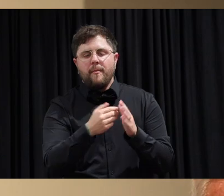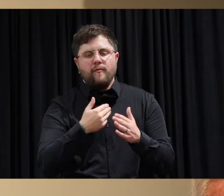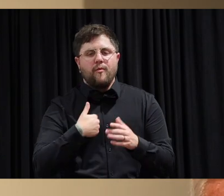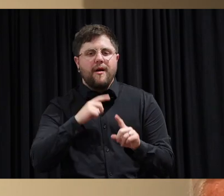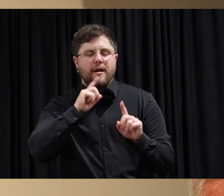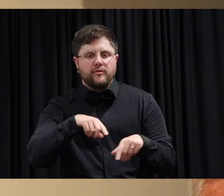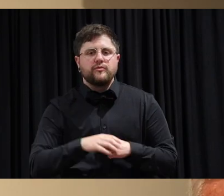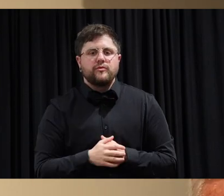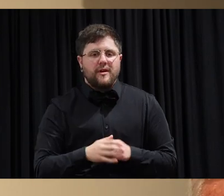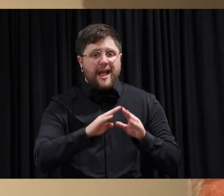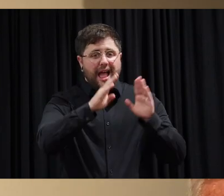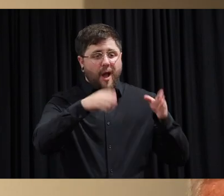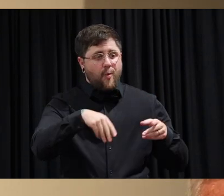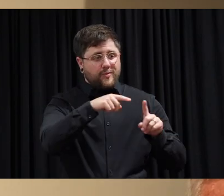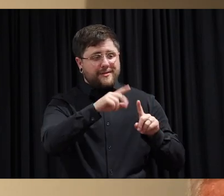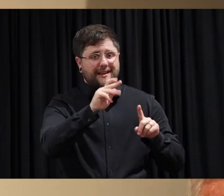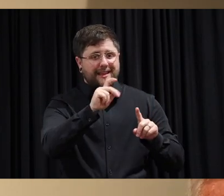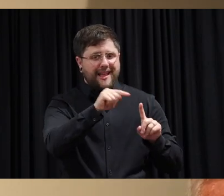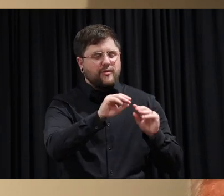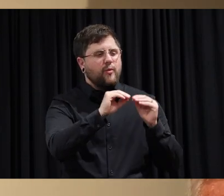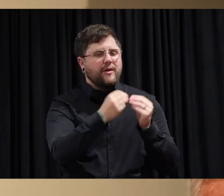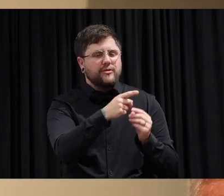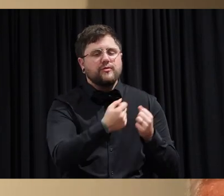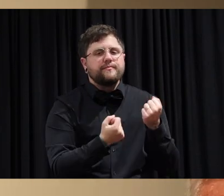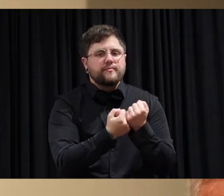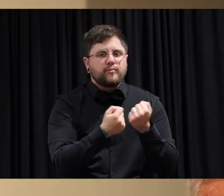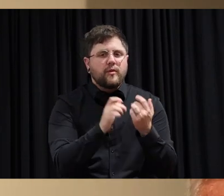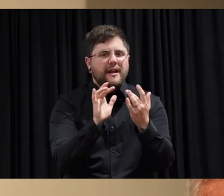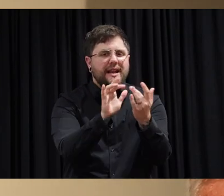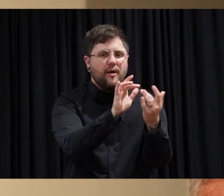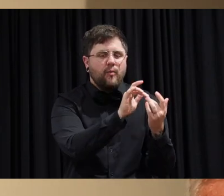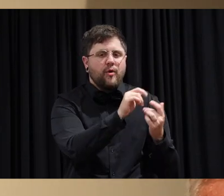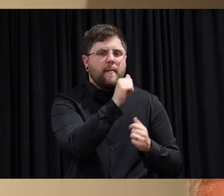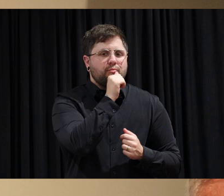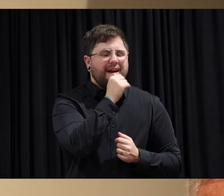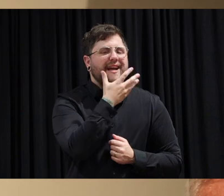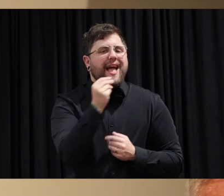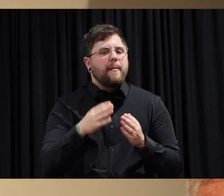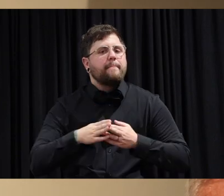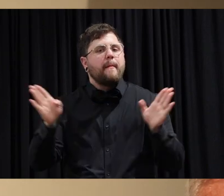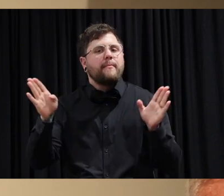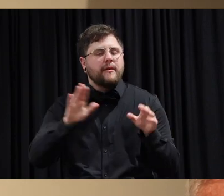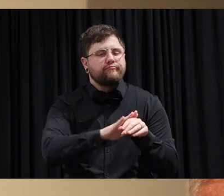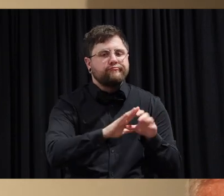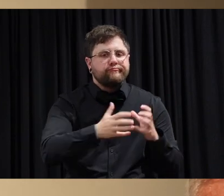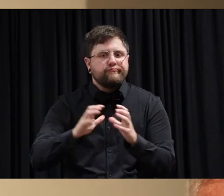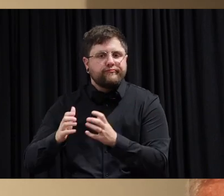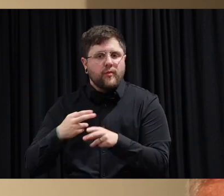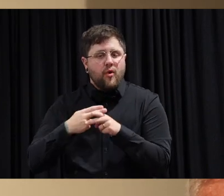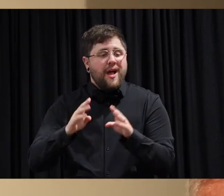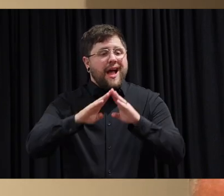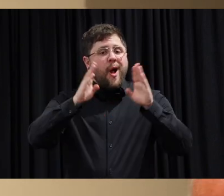question, Housing Kent is an organization that supports a network, a private and public sector network called the Housing